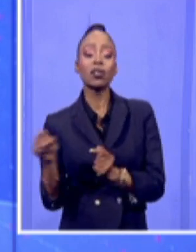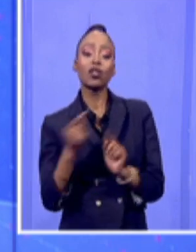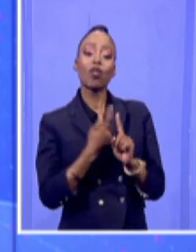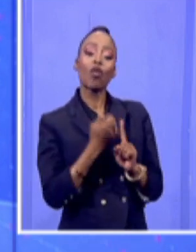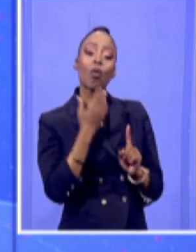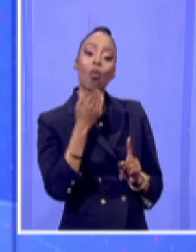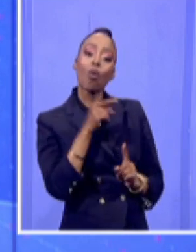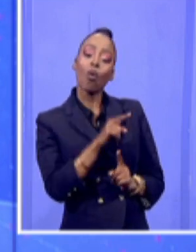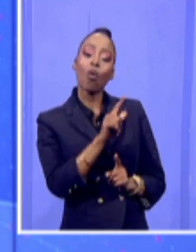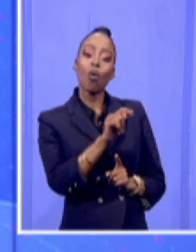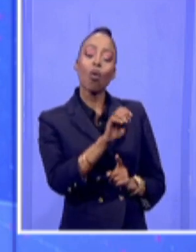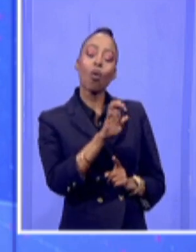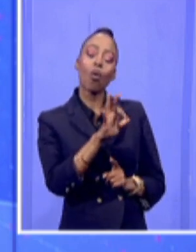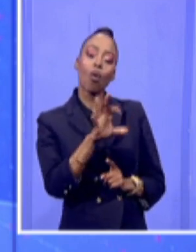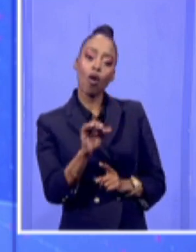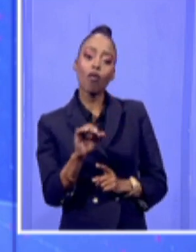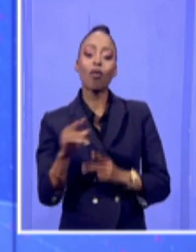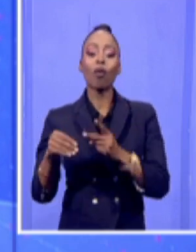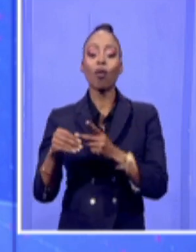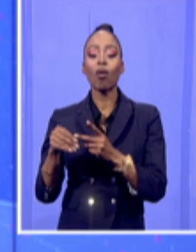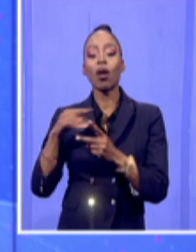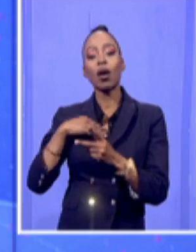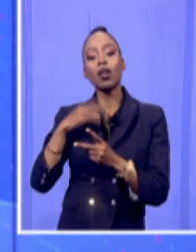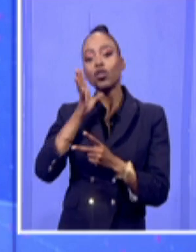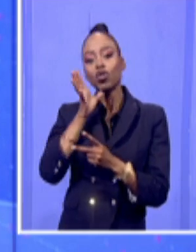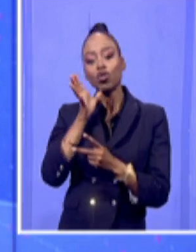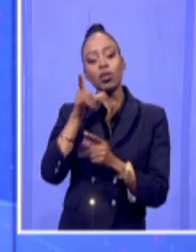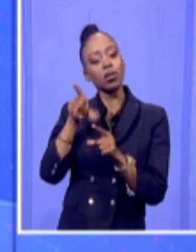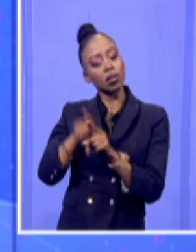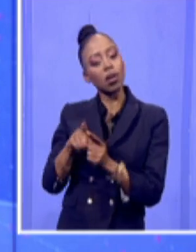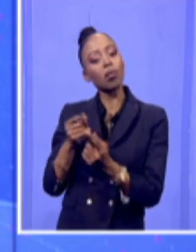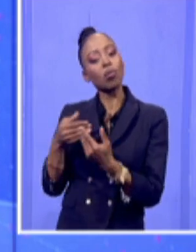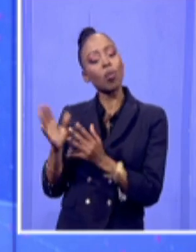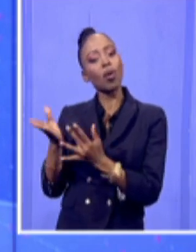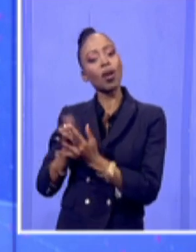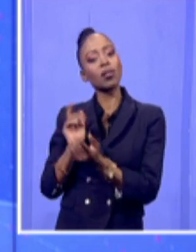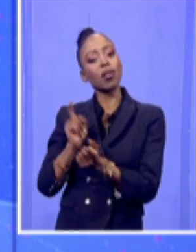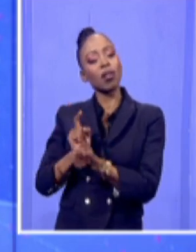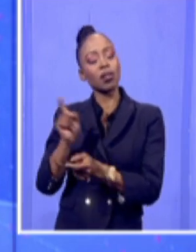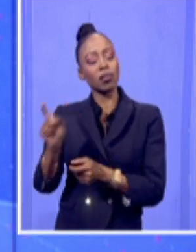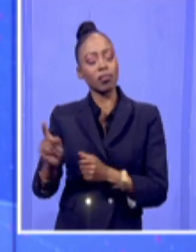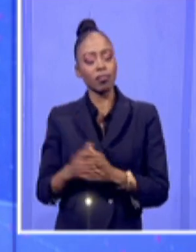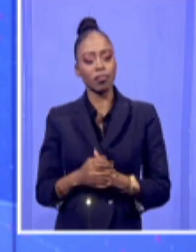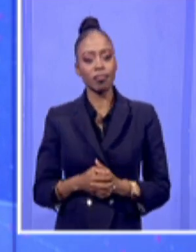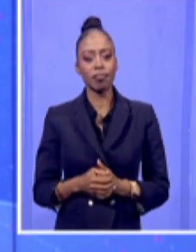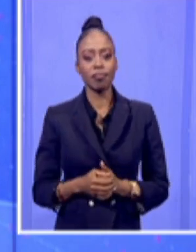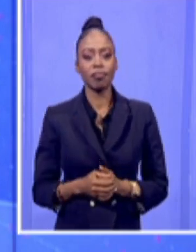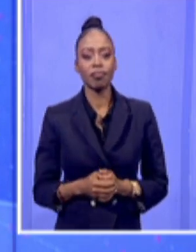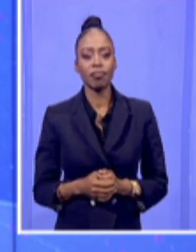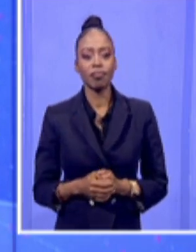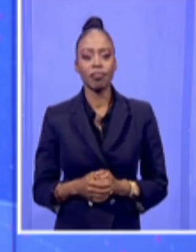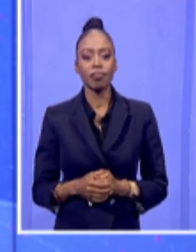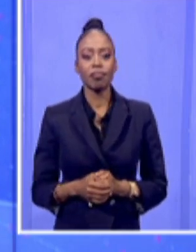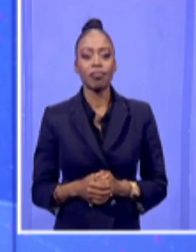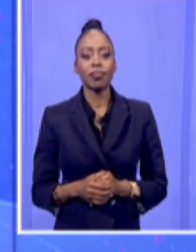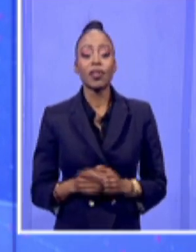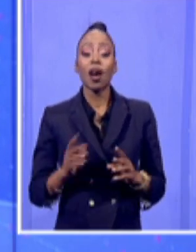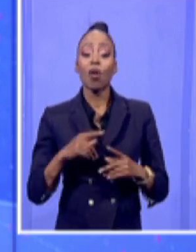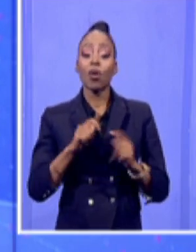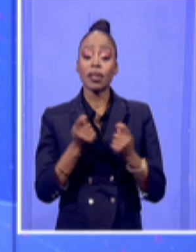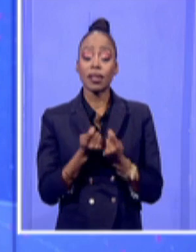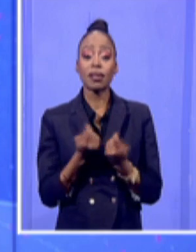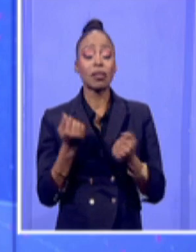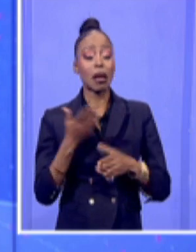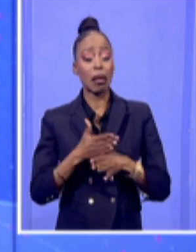Malesela Teffo, alongside Julius Malema, who's also facing charges from Advocate Teffo for criminal injury and defamation. Our production team is working